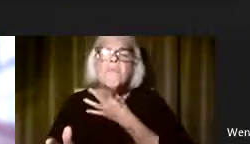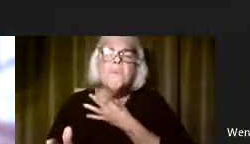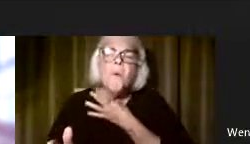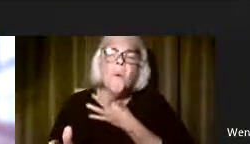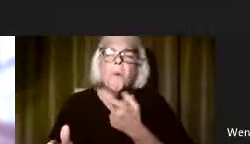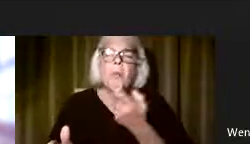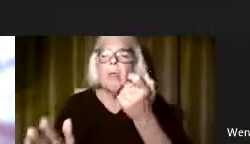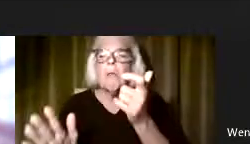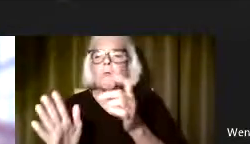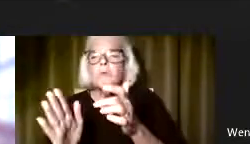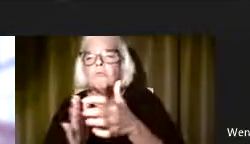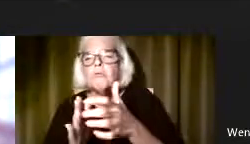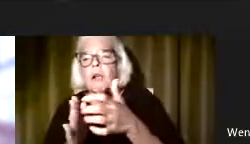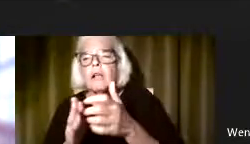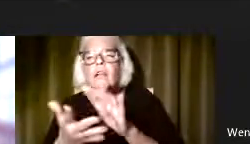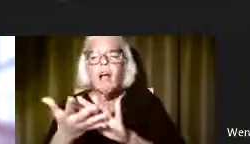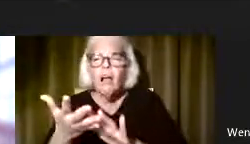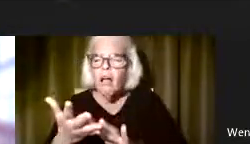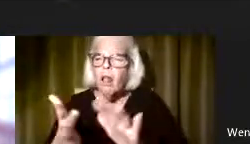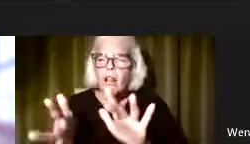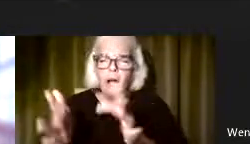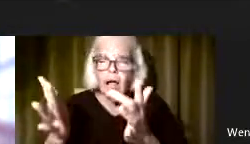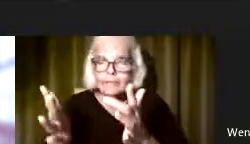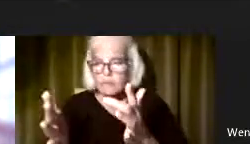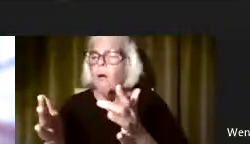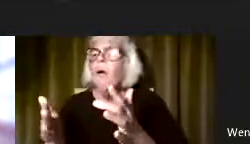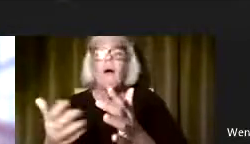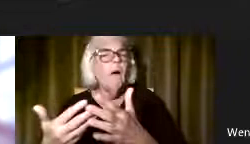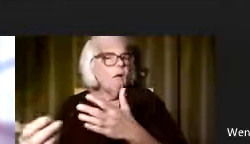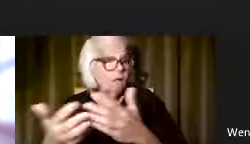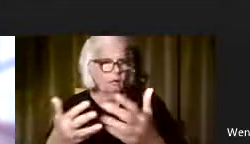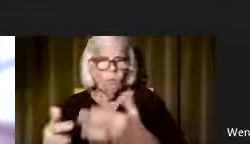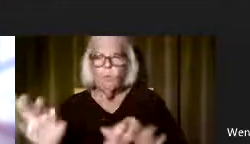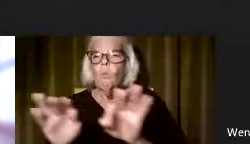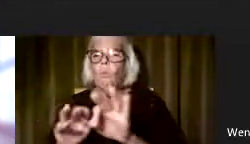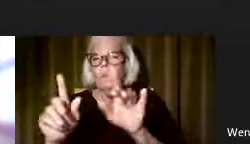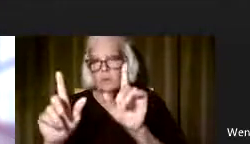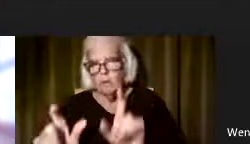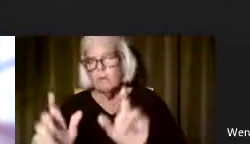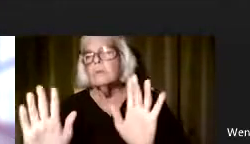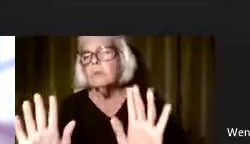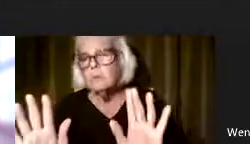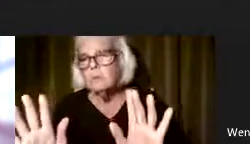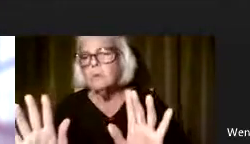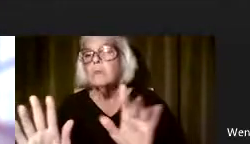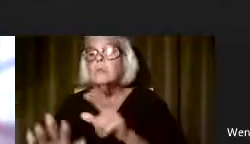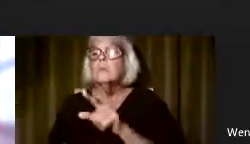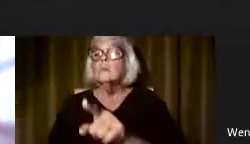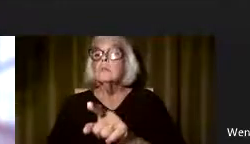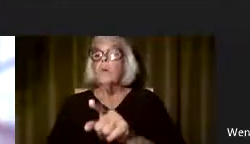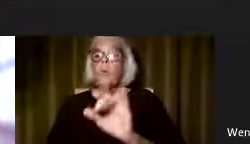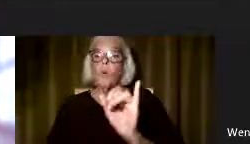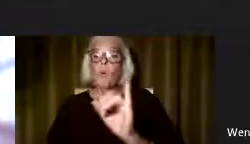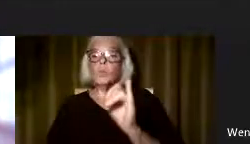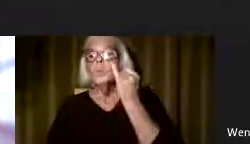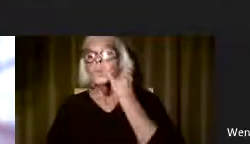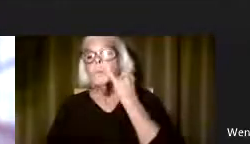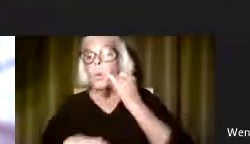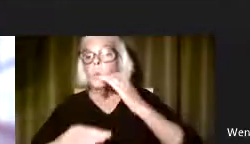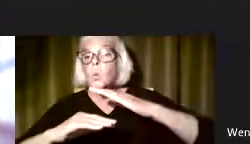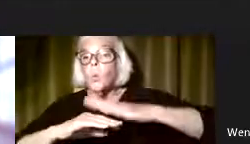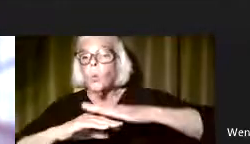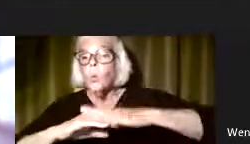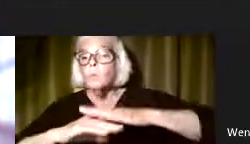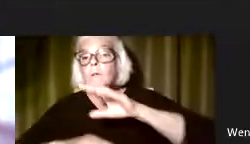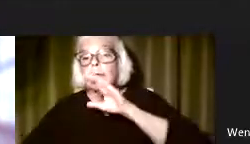include messaging on the test kits that we're distributing, ensuring if you're over the age of 65 or if